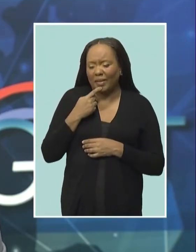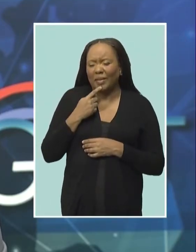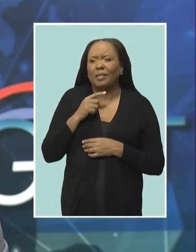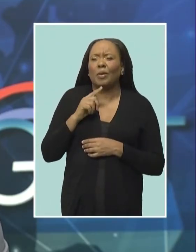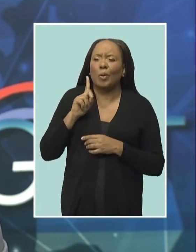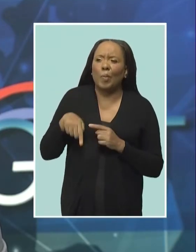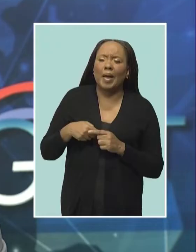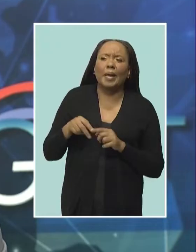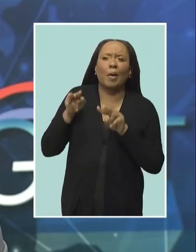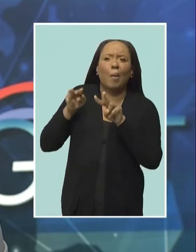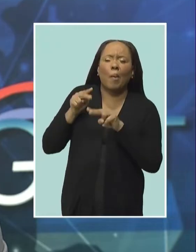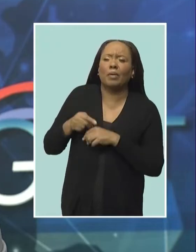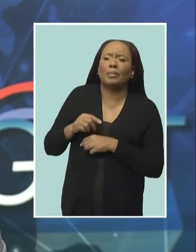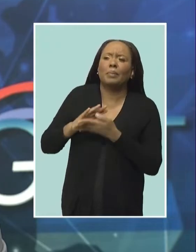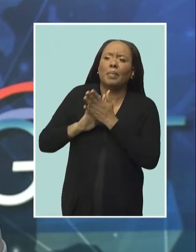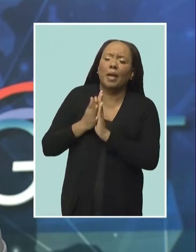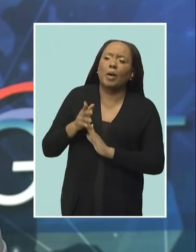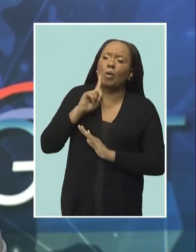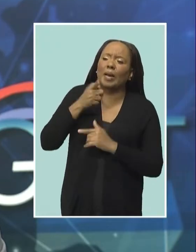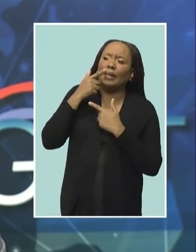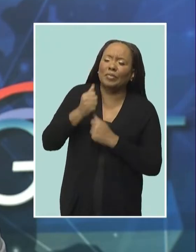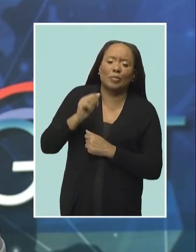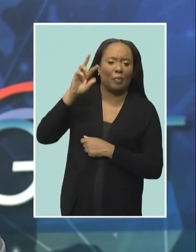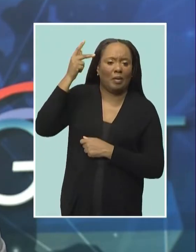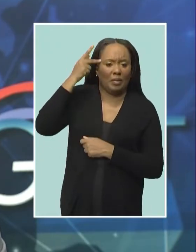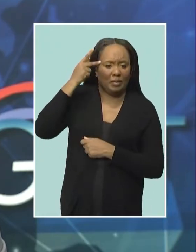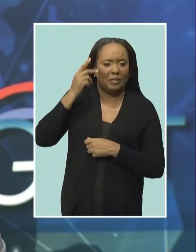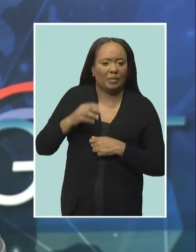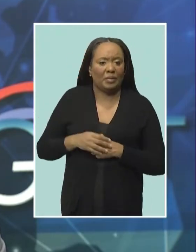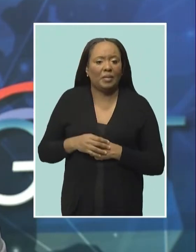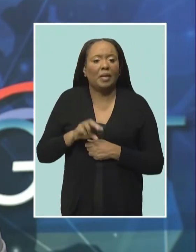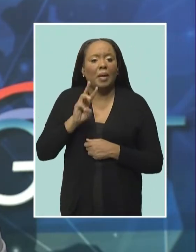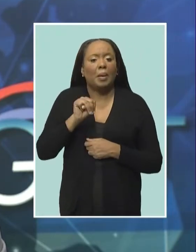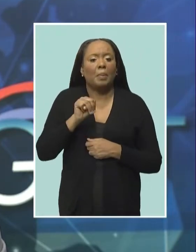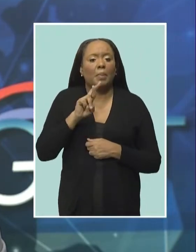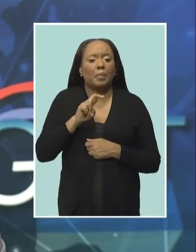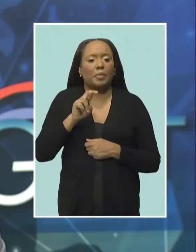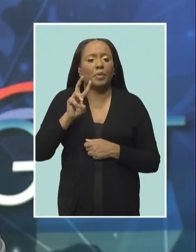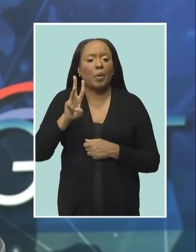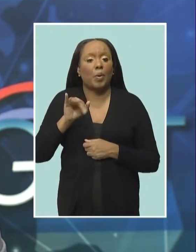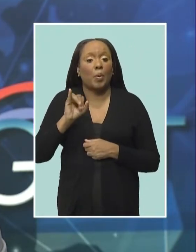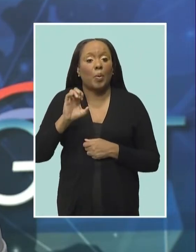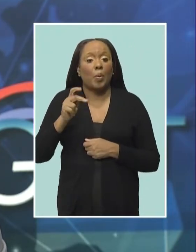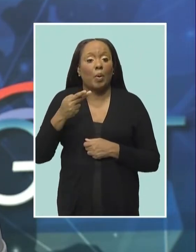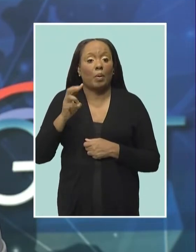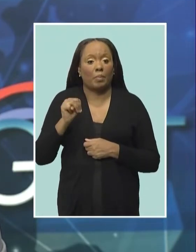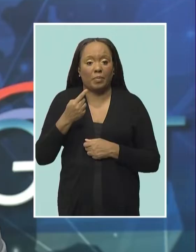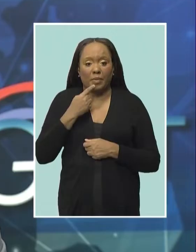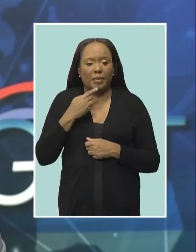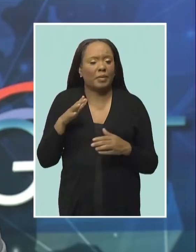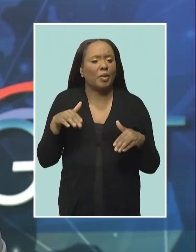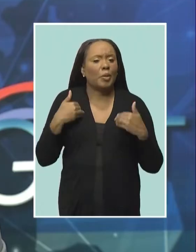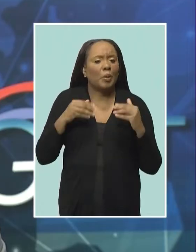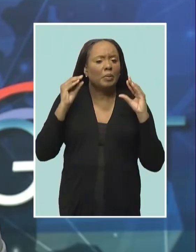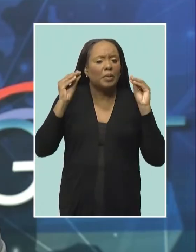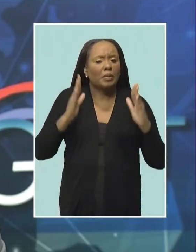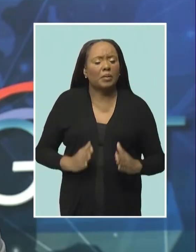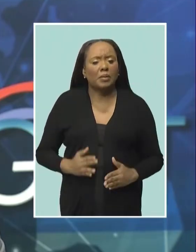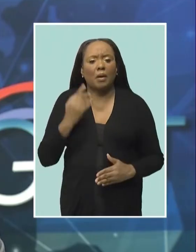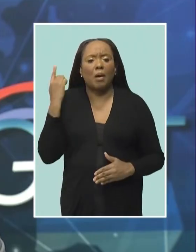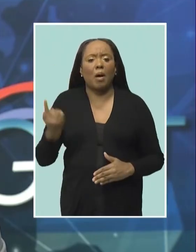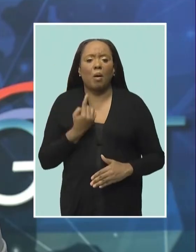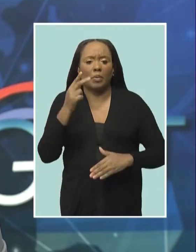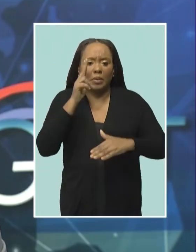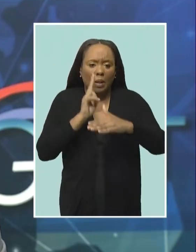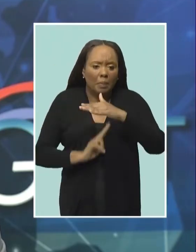politics. Mr. Wickham, who then identified as a young Democrat, says Sir Lloyd as a teacher was always humble. He says the evaluation